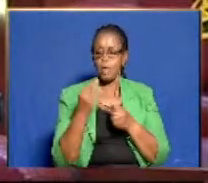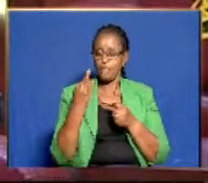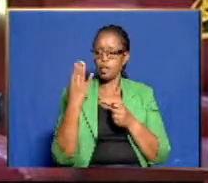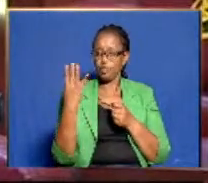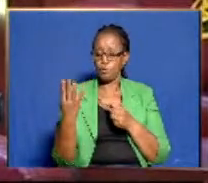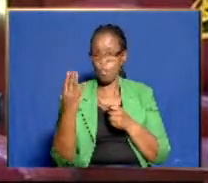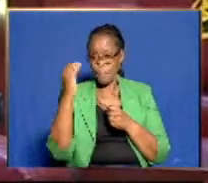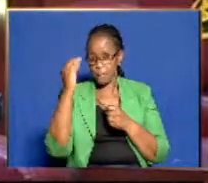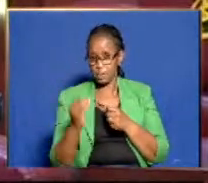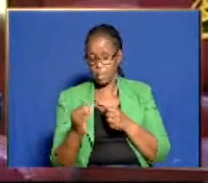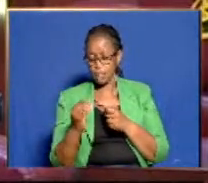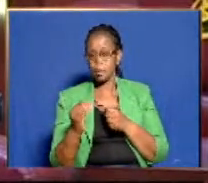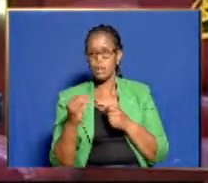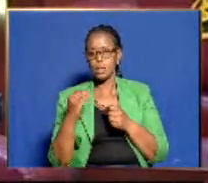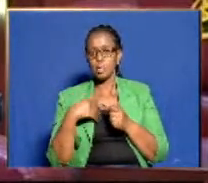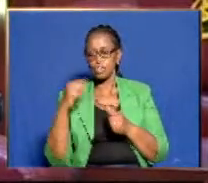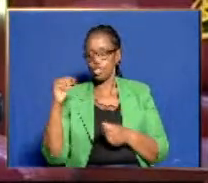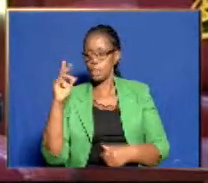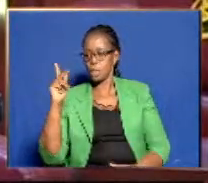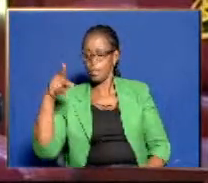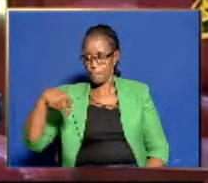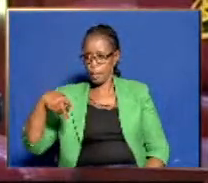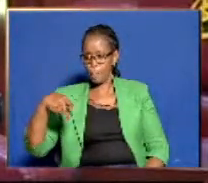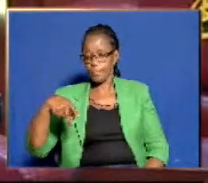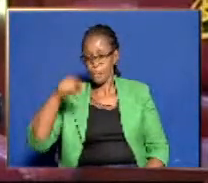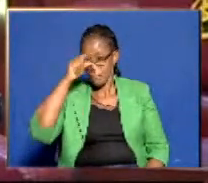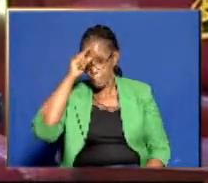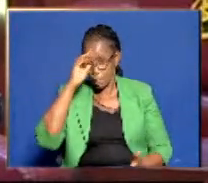indirectly 27% GDP. The State Department